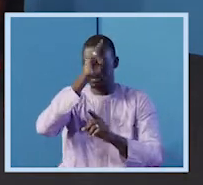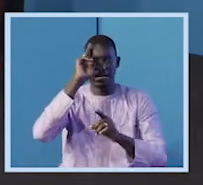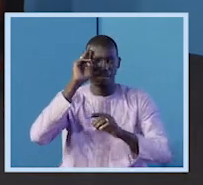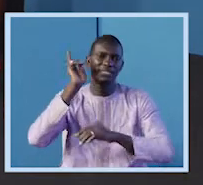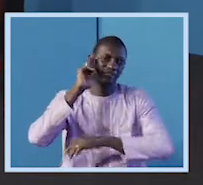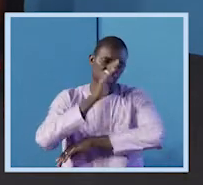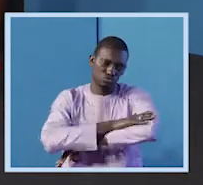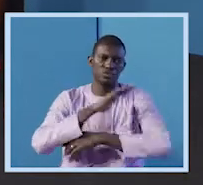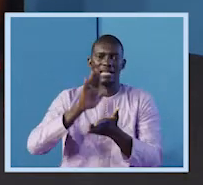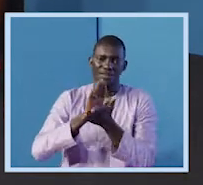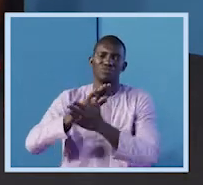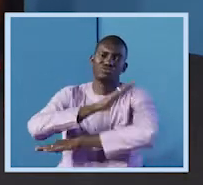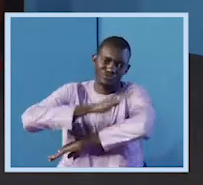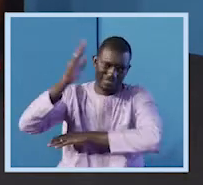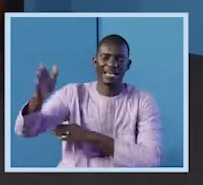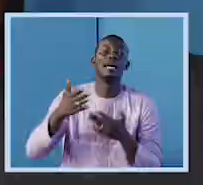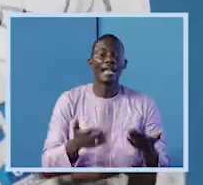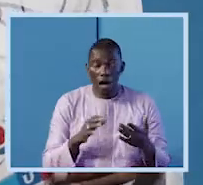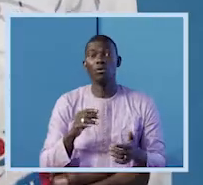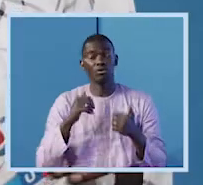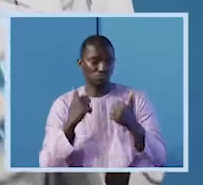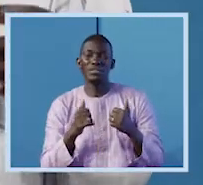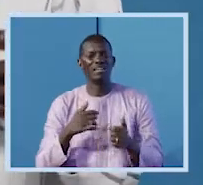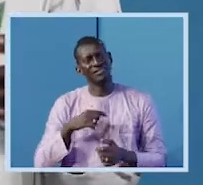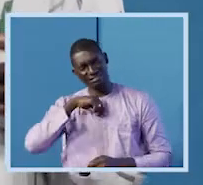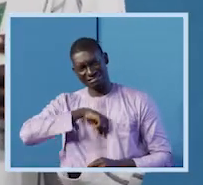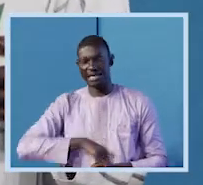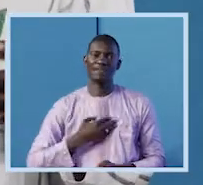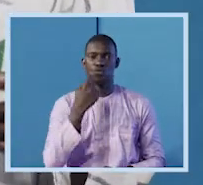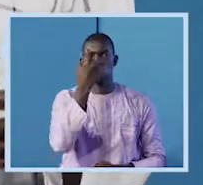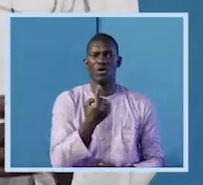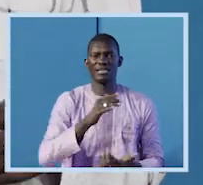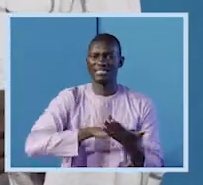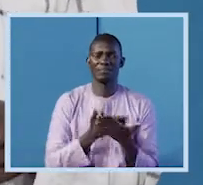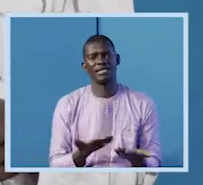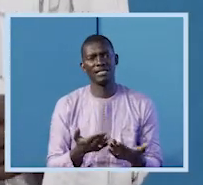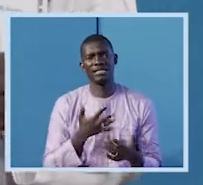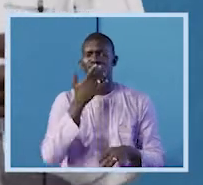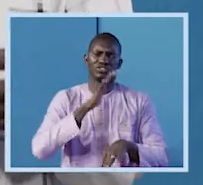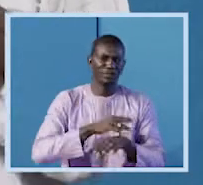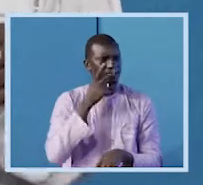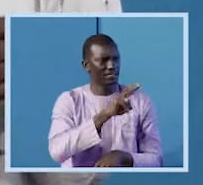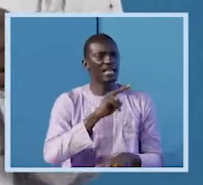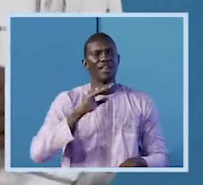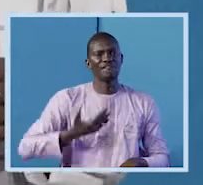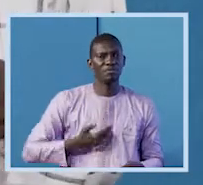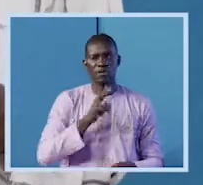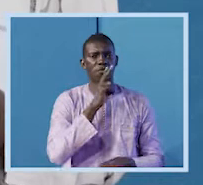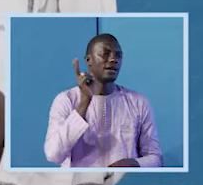female interpreter. Definitely. Because it's sad because sometimes females that are deaf can tend to